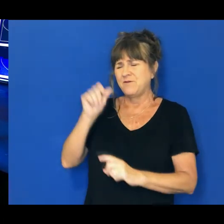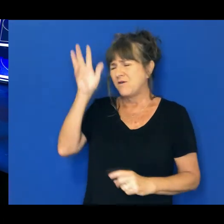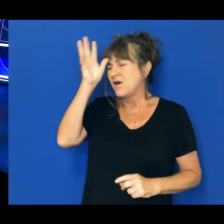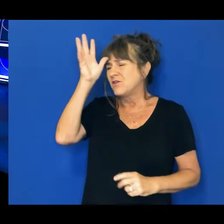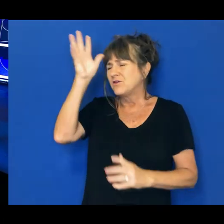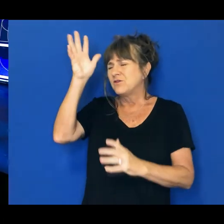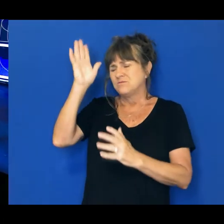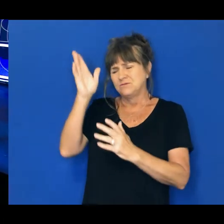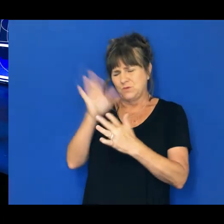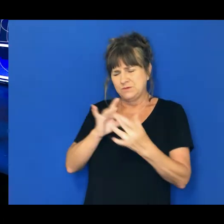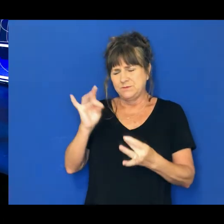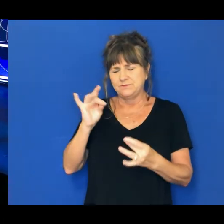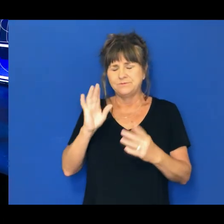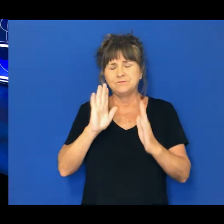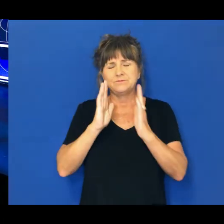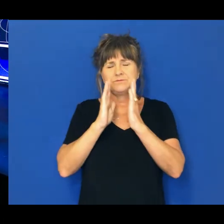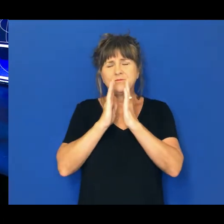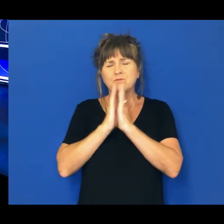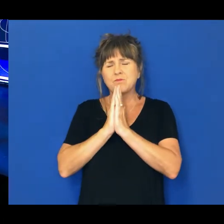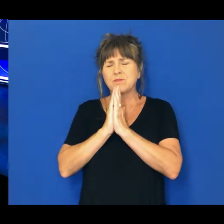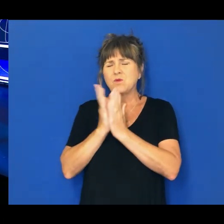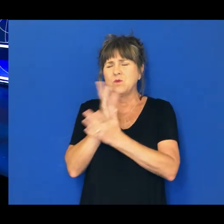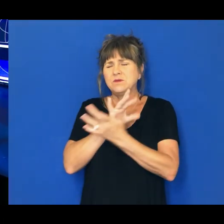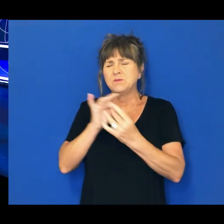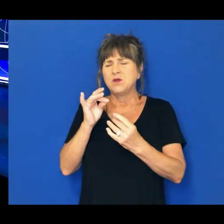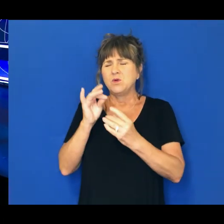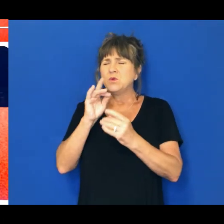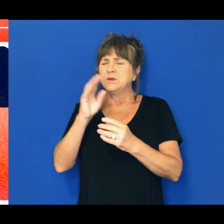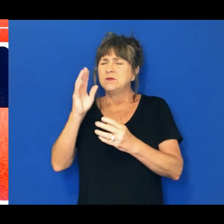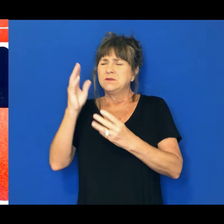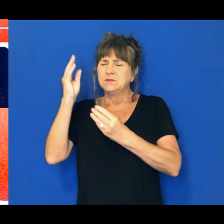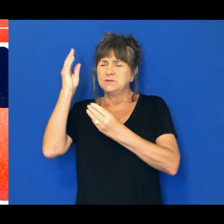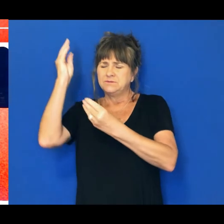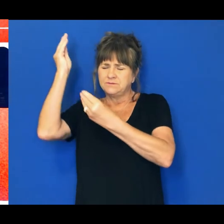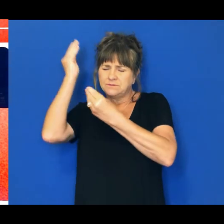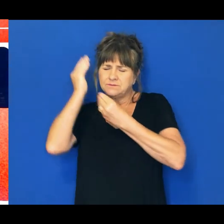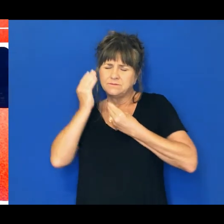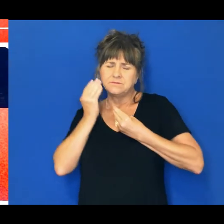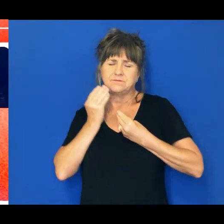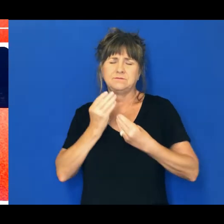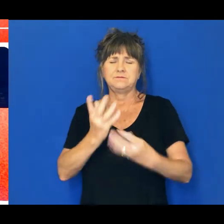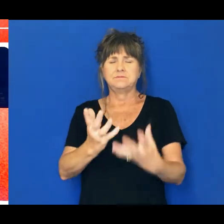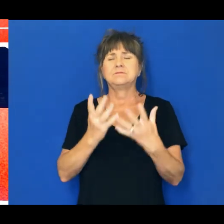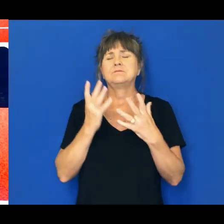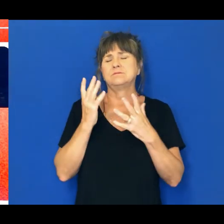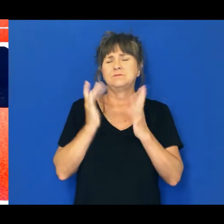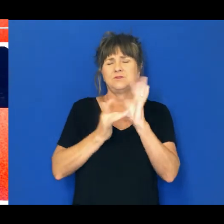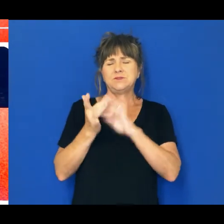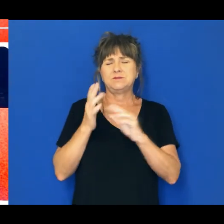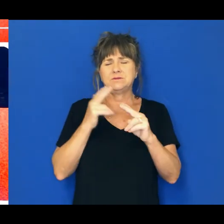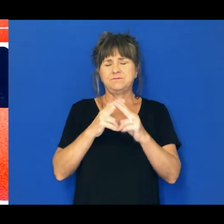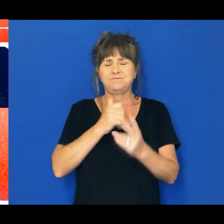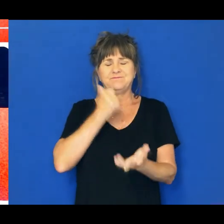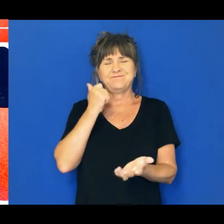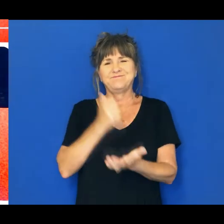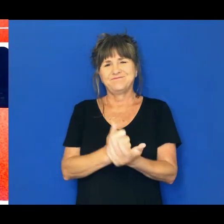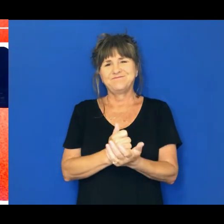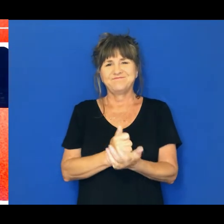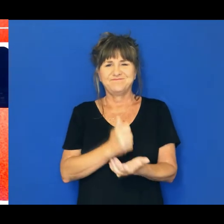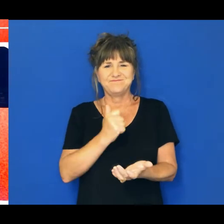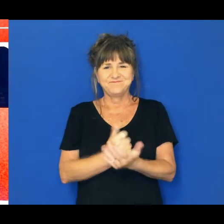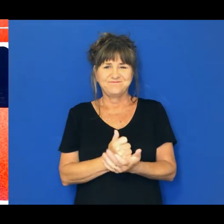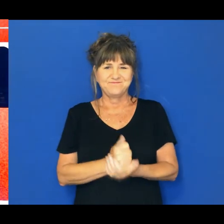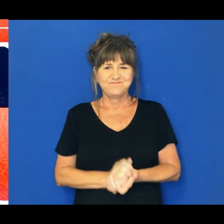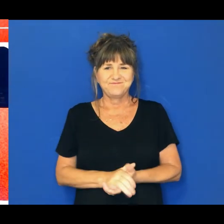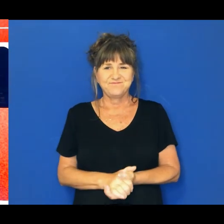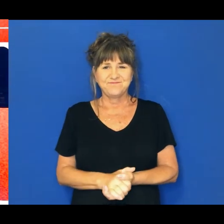receive His power today. Pray that He would speak to us and speak through me. In Jesus' name we pray. Someone shout amen and